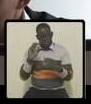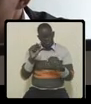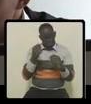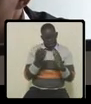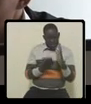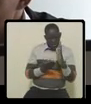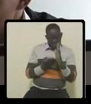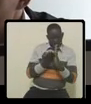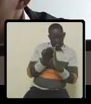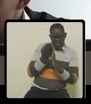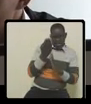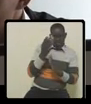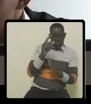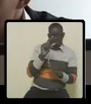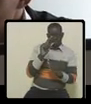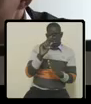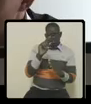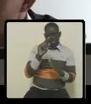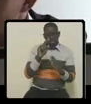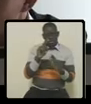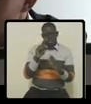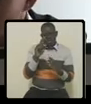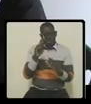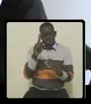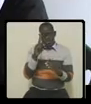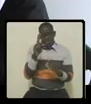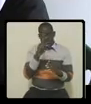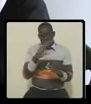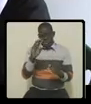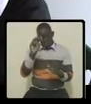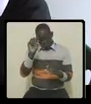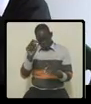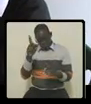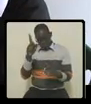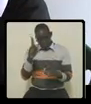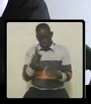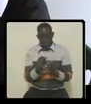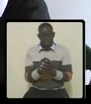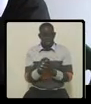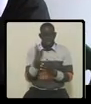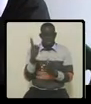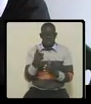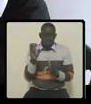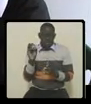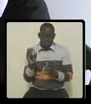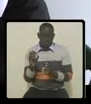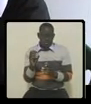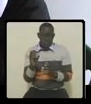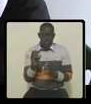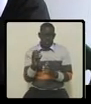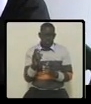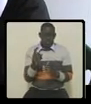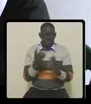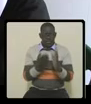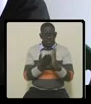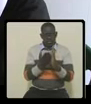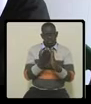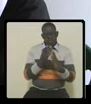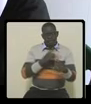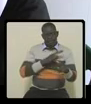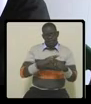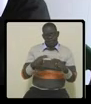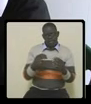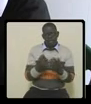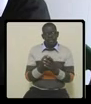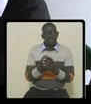by a few centimeters every year. Does that even make a difference? Yes, it does actually. Fold mountains have been growing so